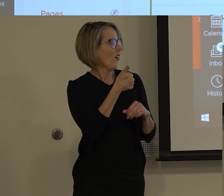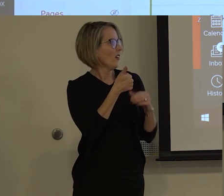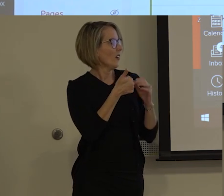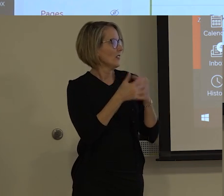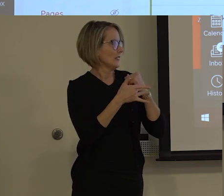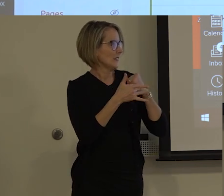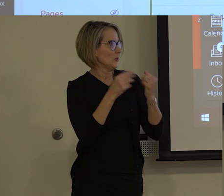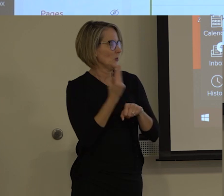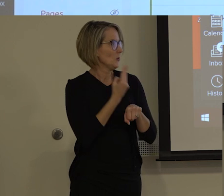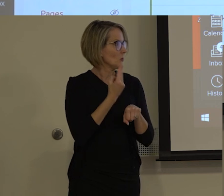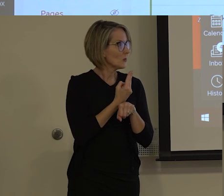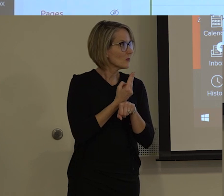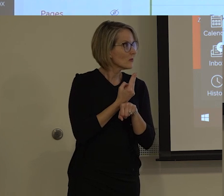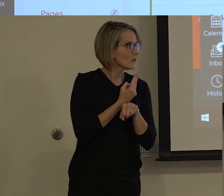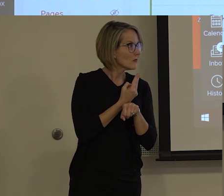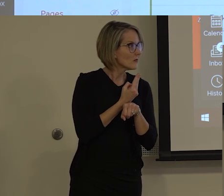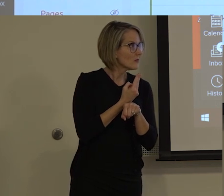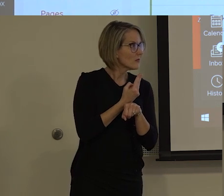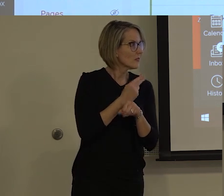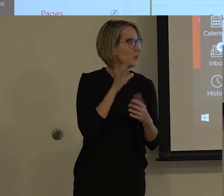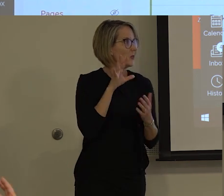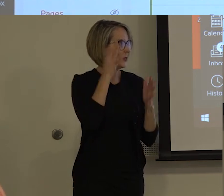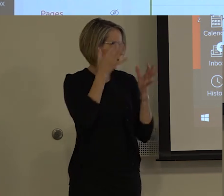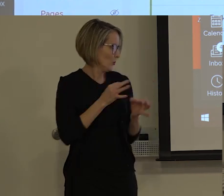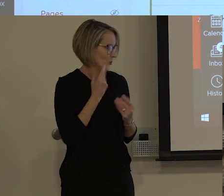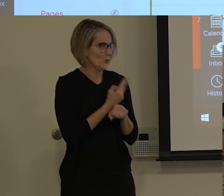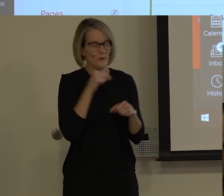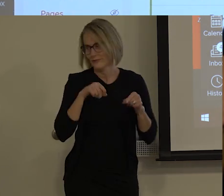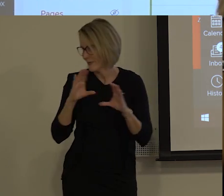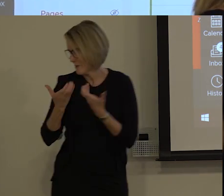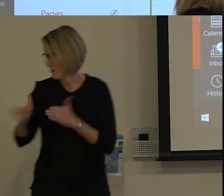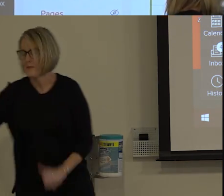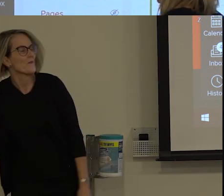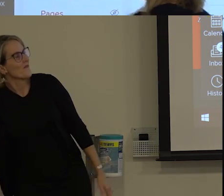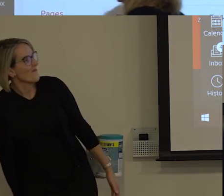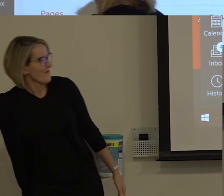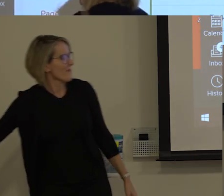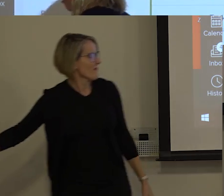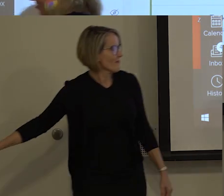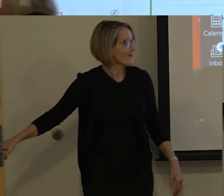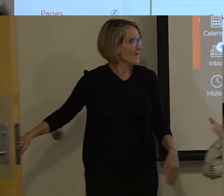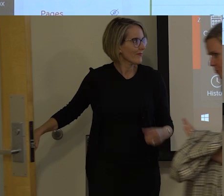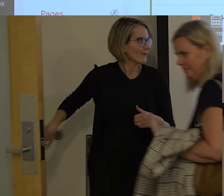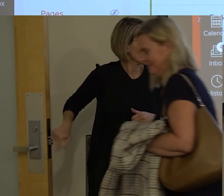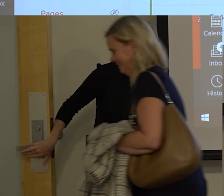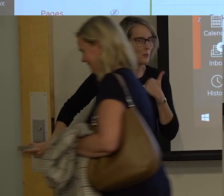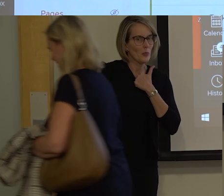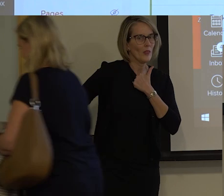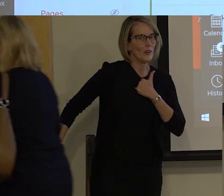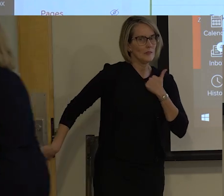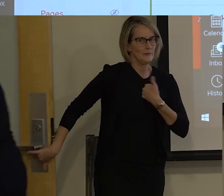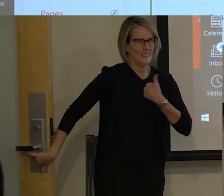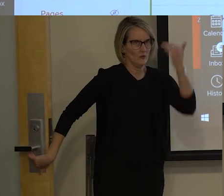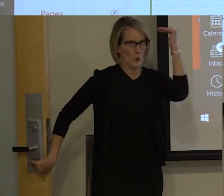might choose to use in a classroom using H5P. All right, thanks. And I apologize, I am very short, so